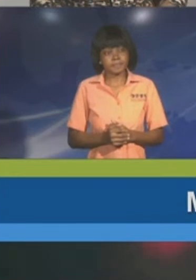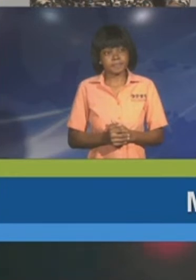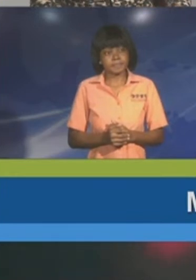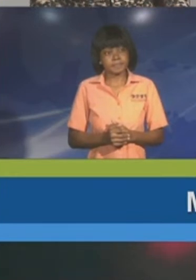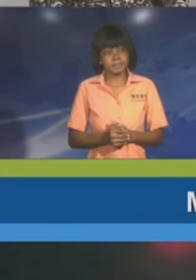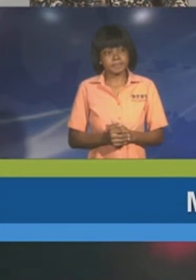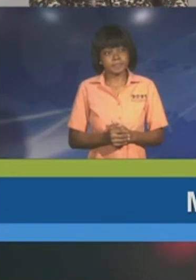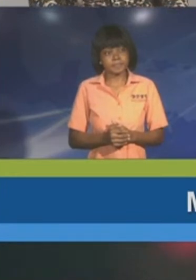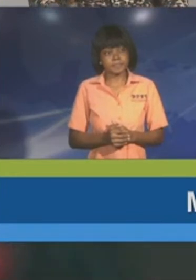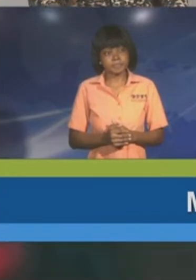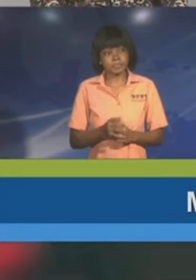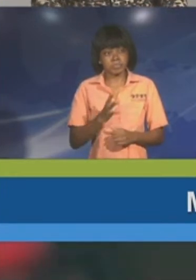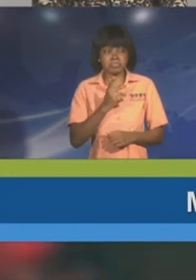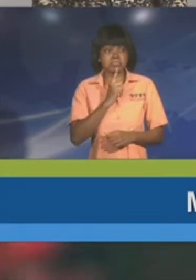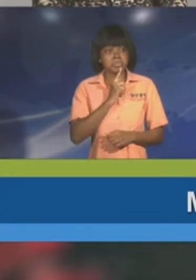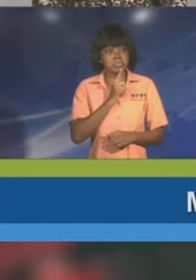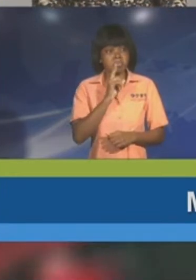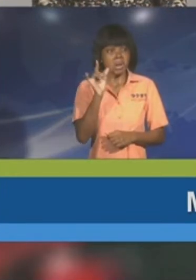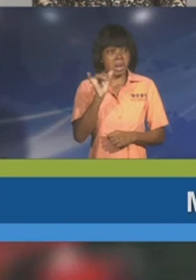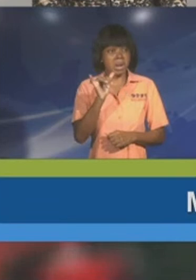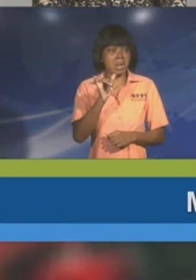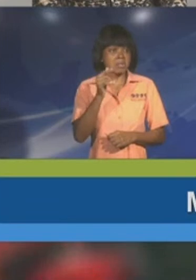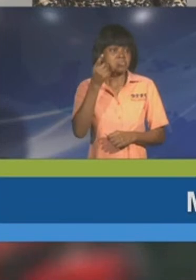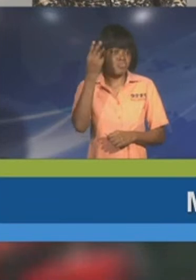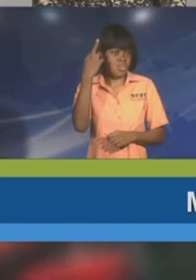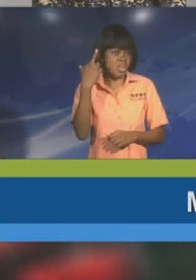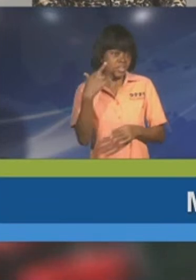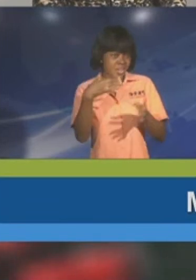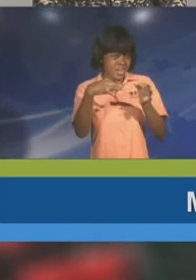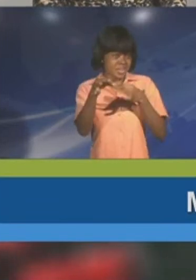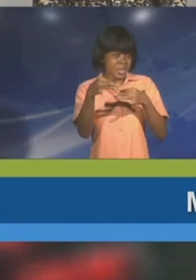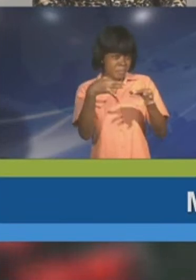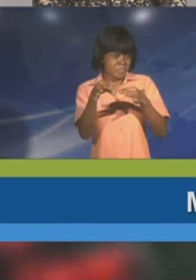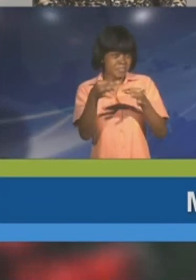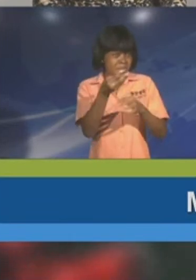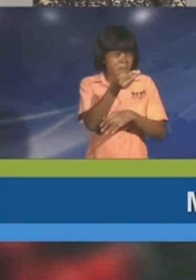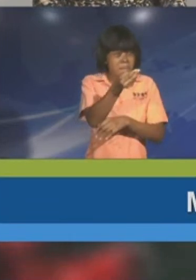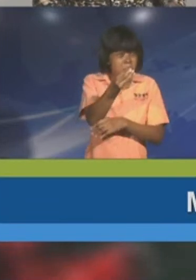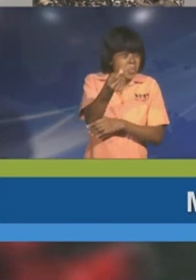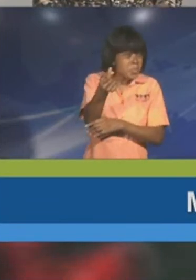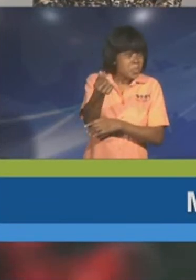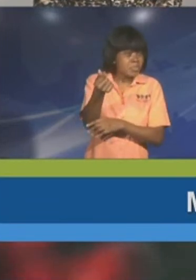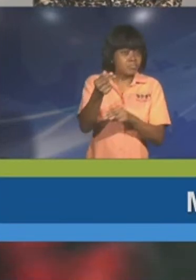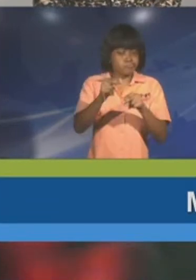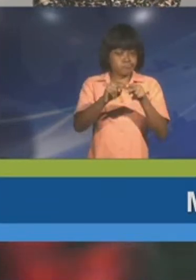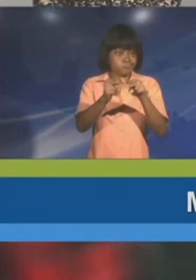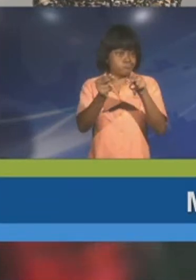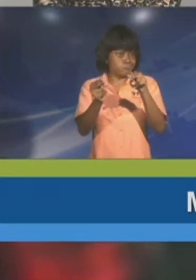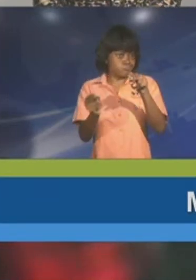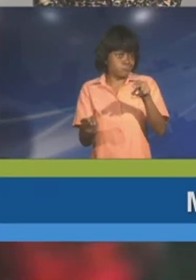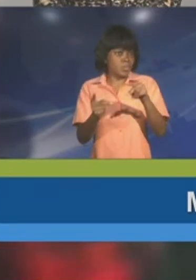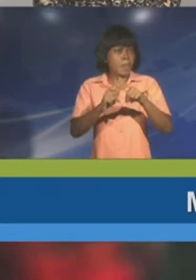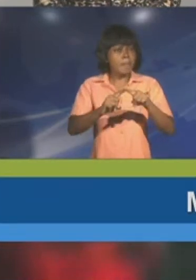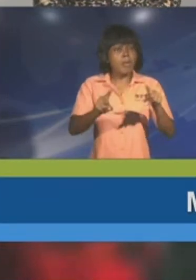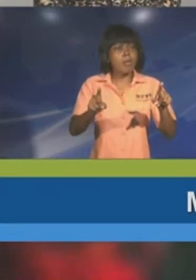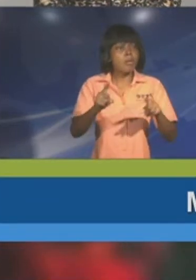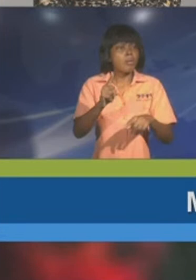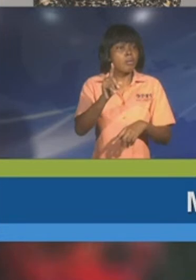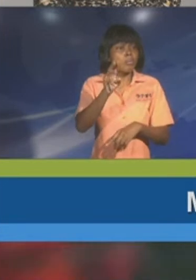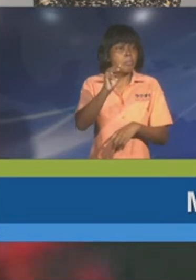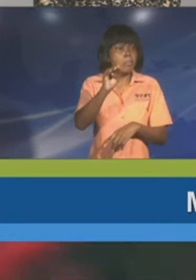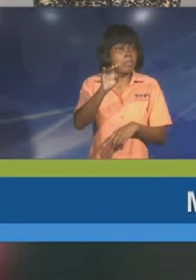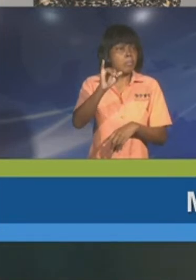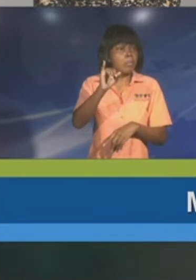reduced numbers, but we've seen an upsurge now. So in terms of the Miss-C numbers, we've had 2 since the last update